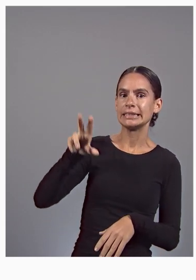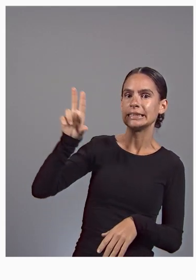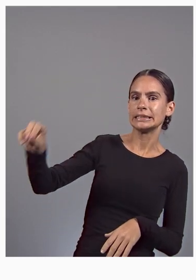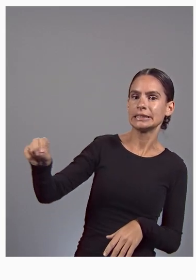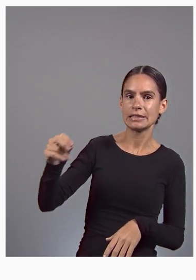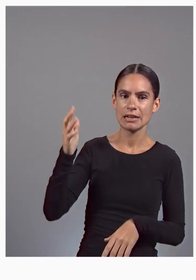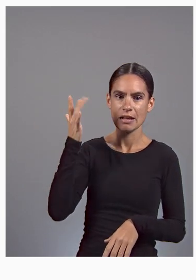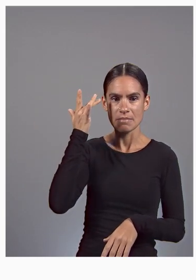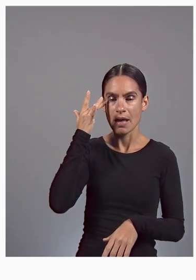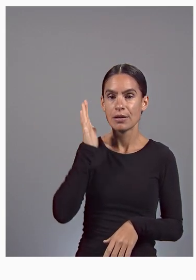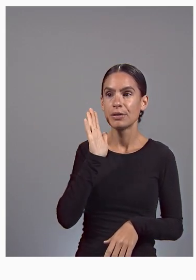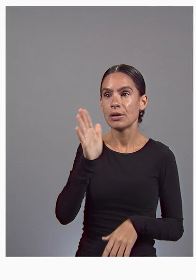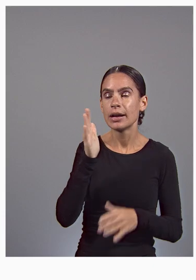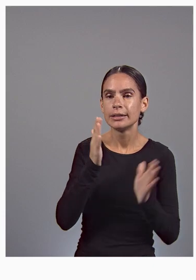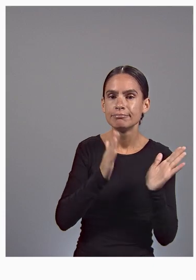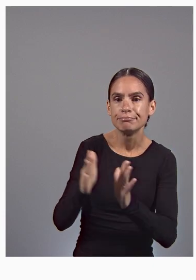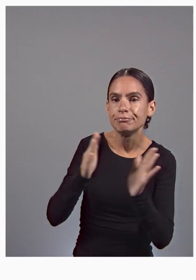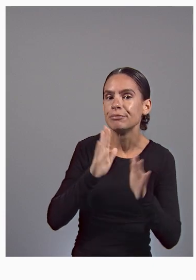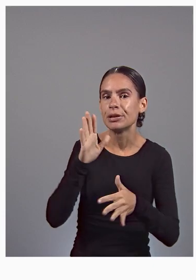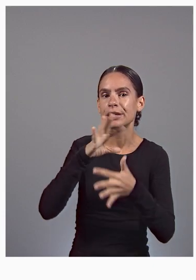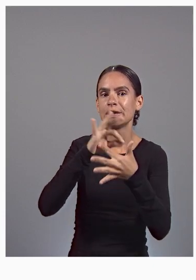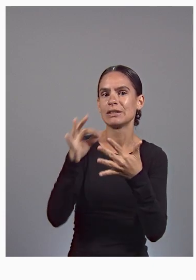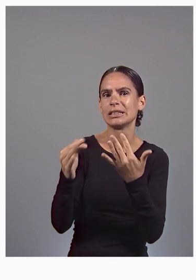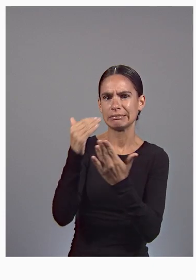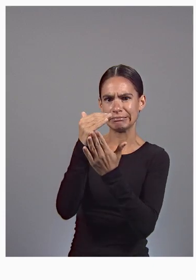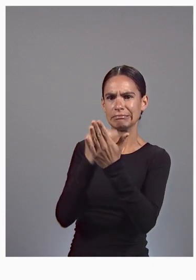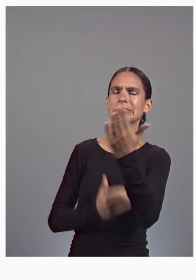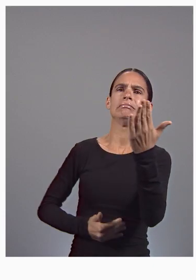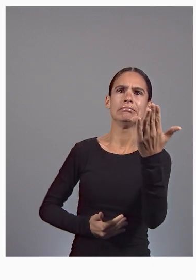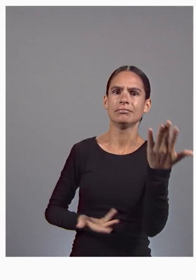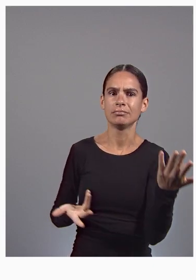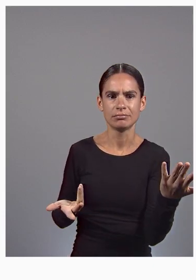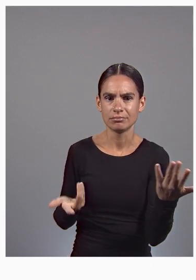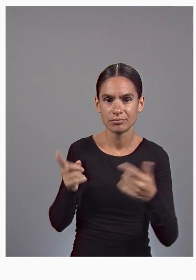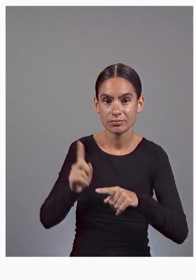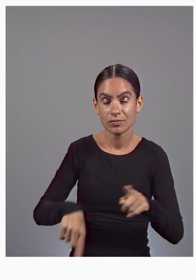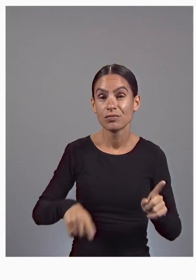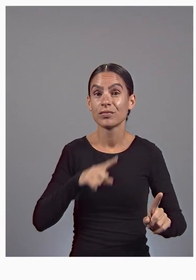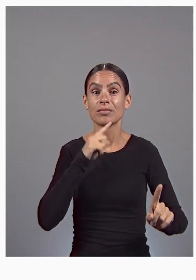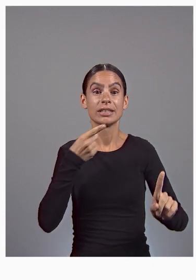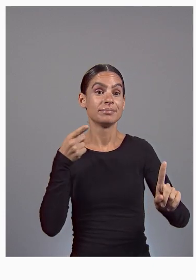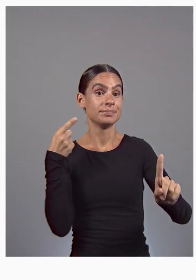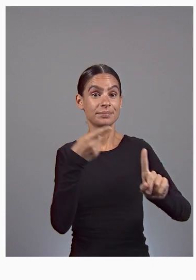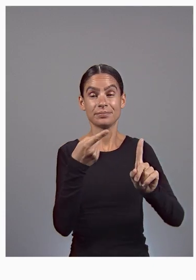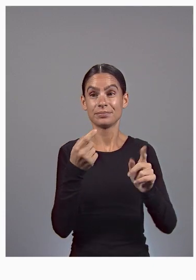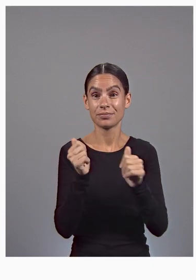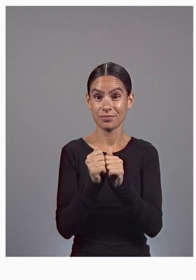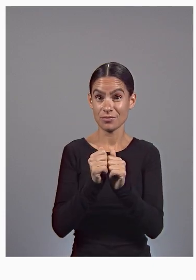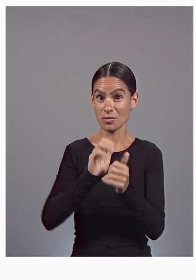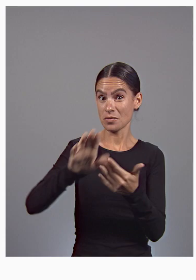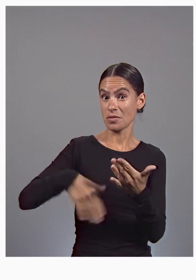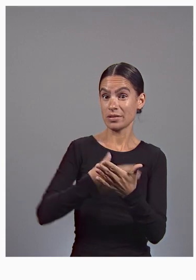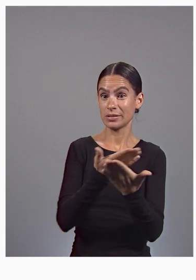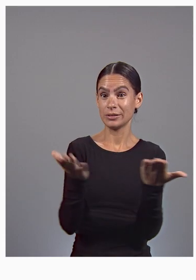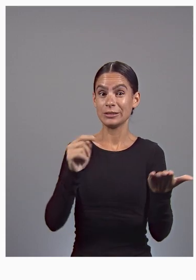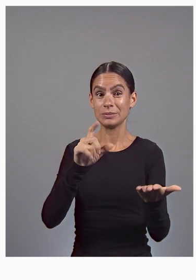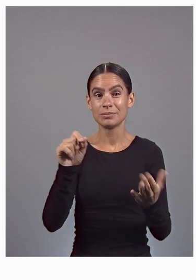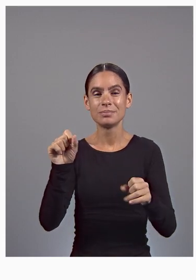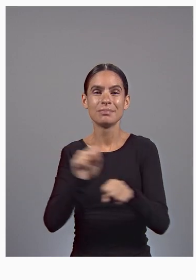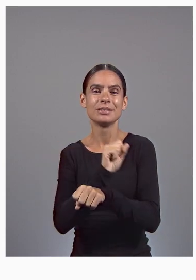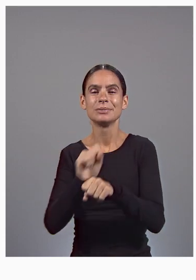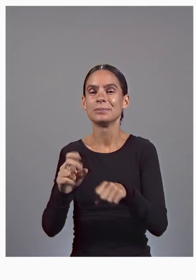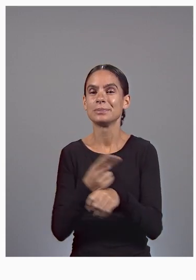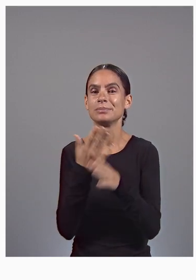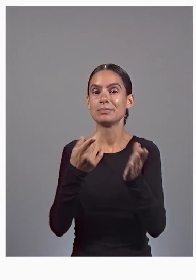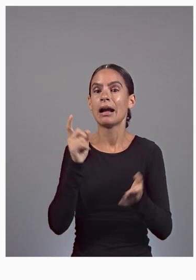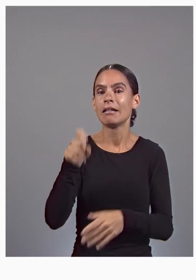lists were already way too long? Well, with these tools, those business users you had to say no to can instead create apps